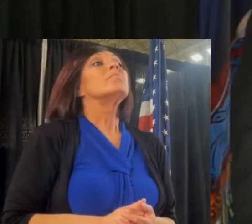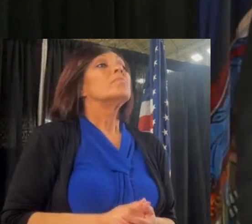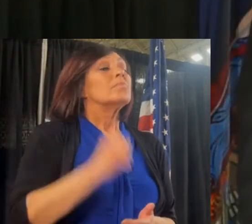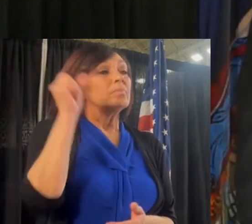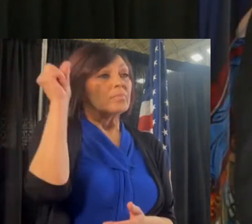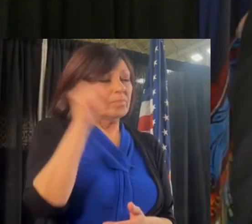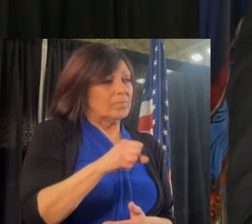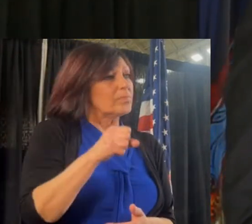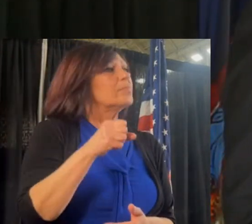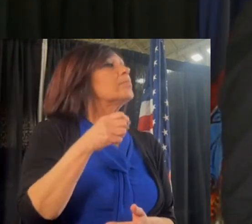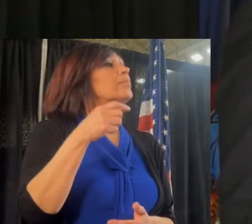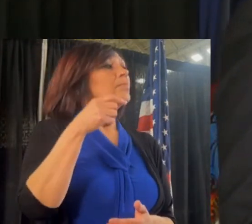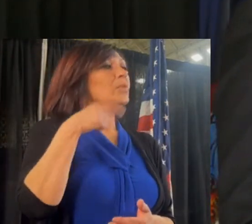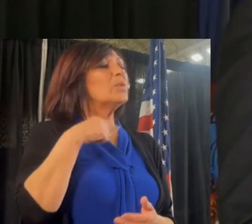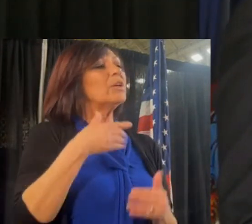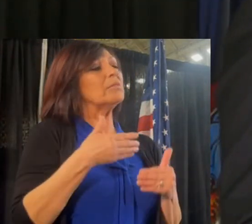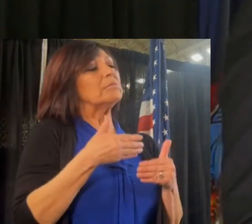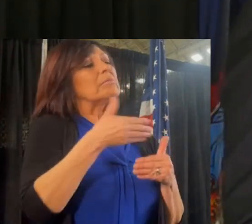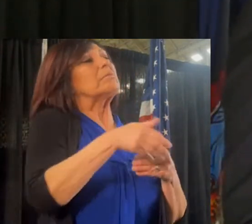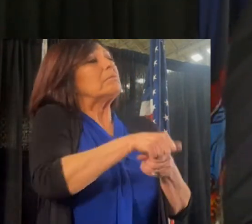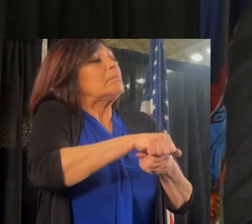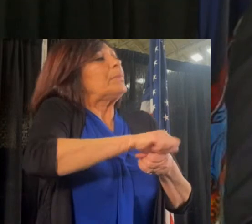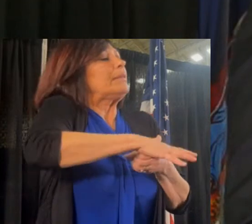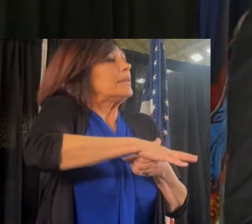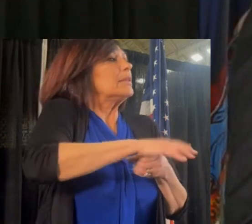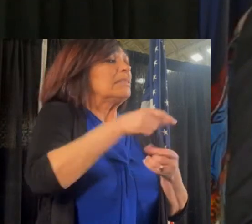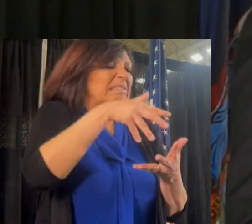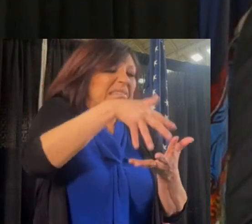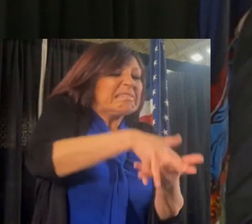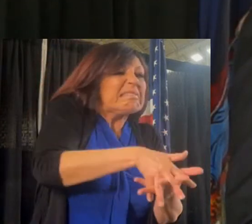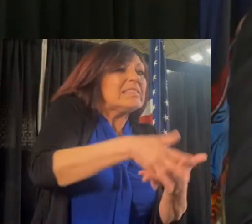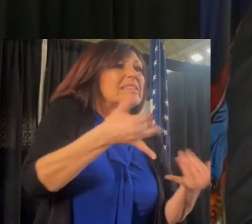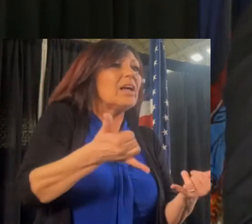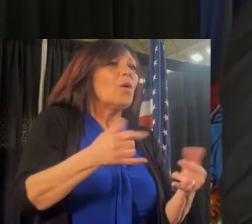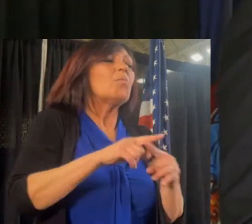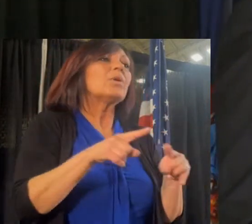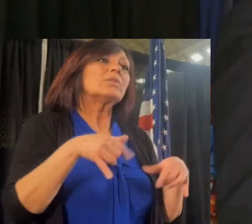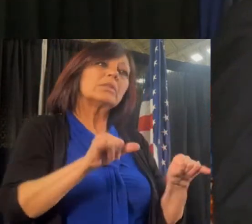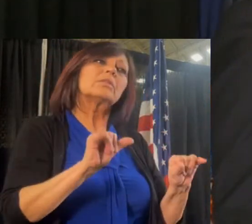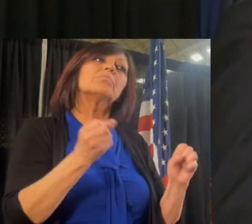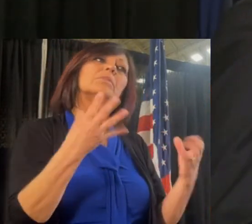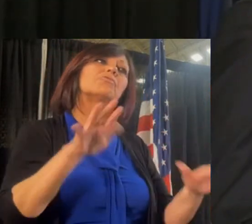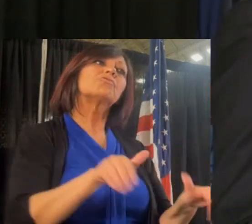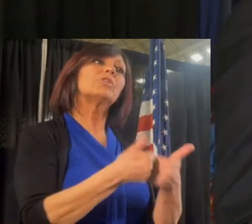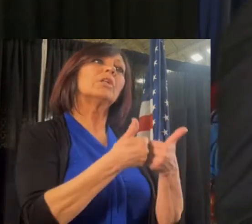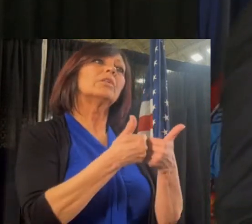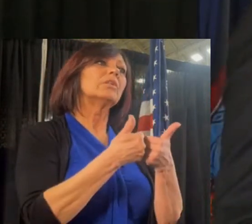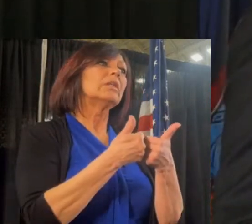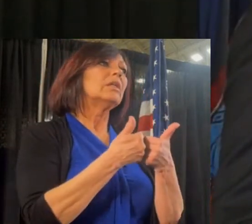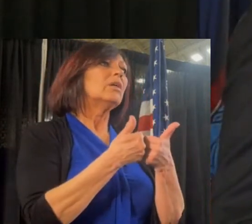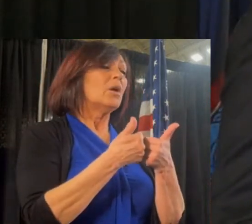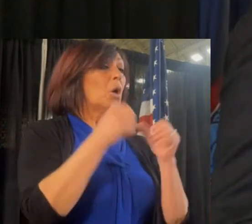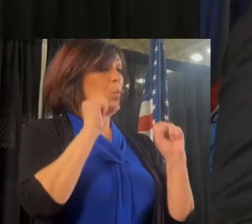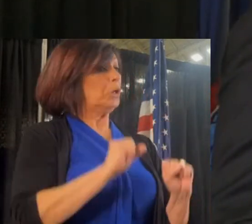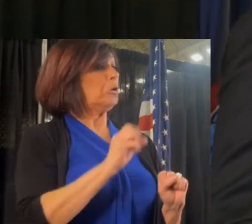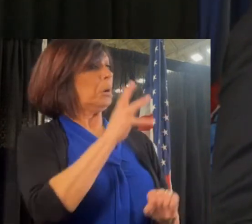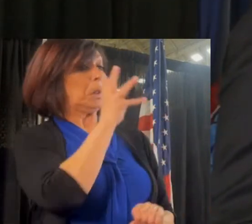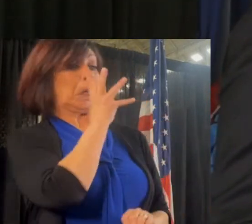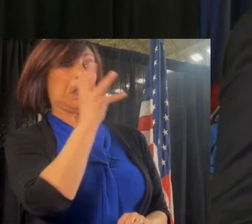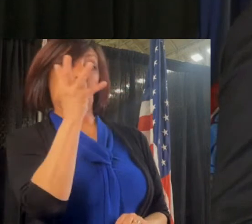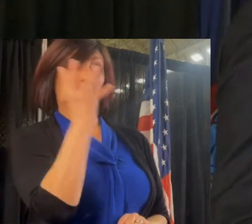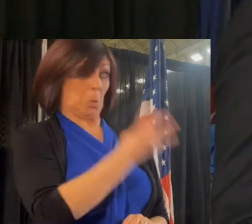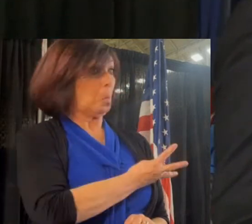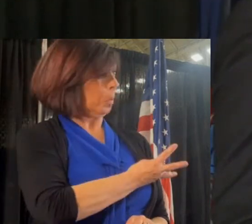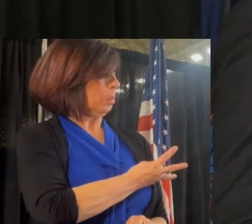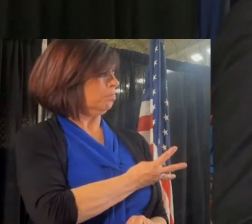Although we are entering the endemic stage of the crisis, we are still faced with many challenges. We can choose to ignore these challenges and allow